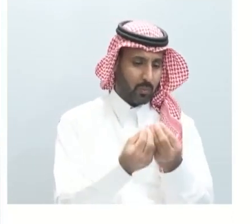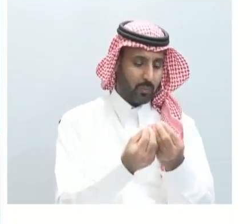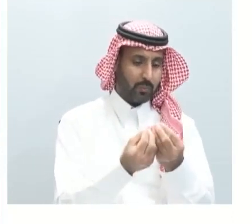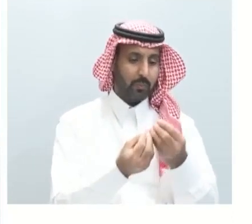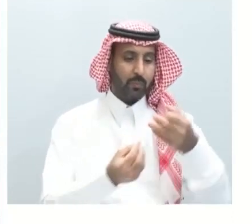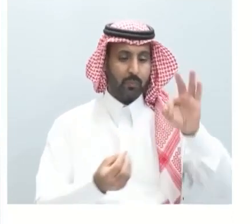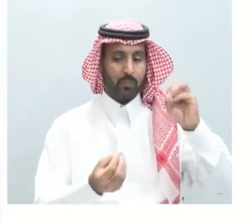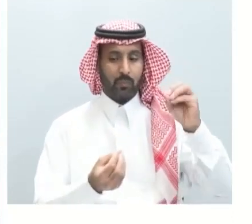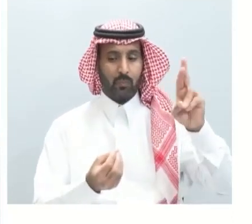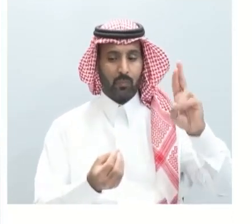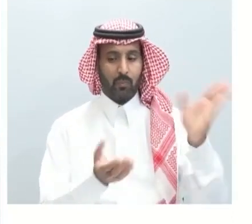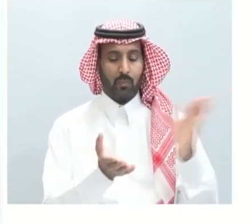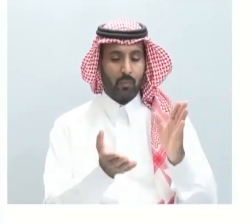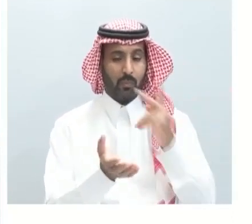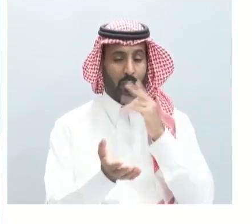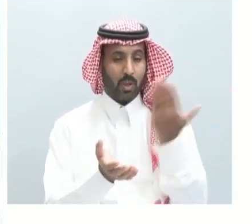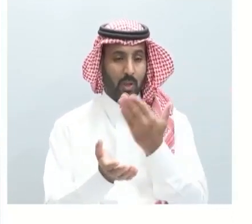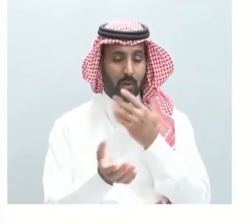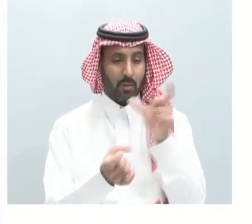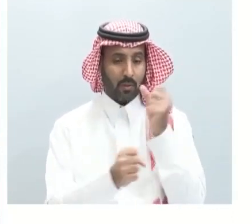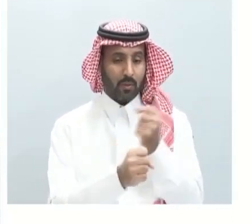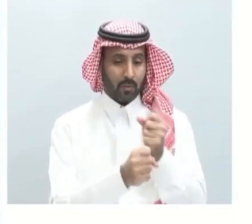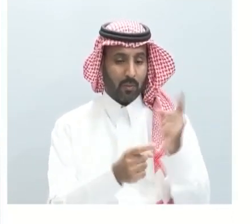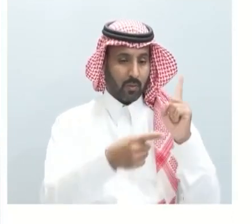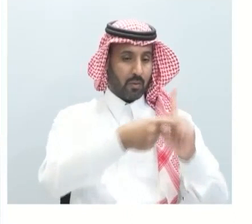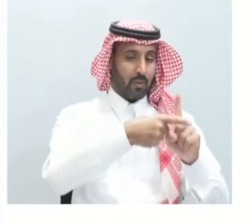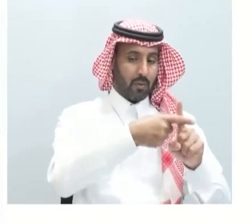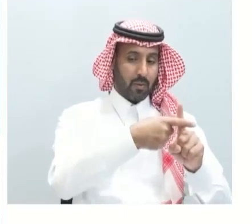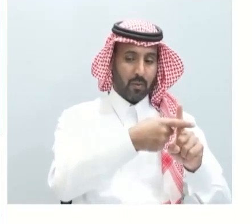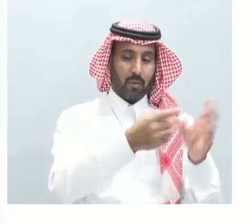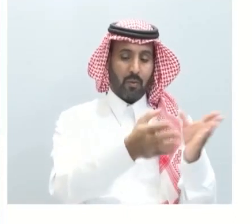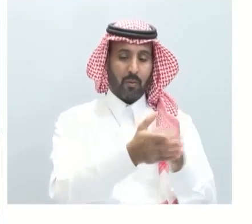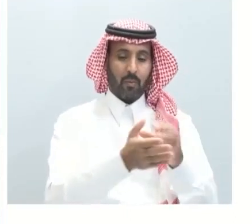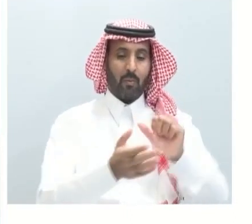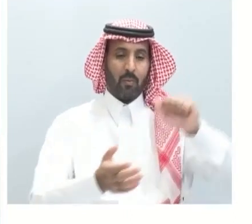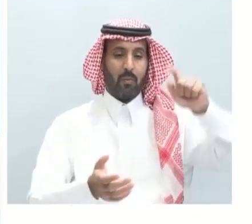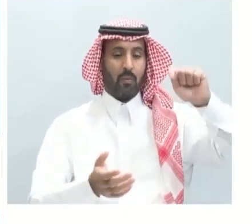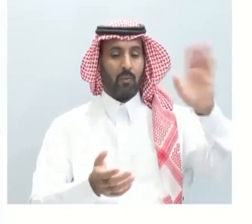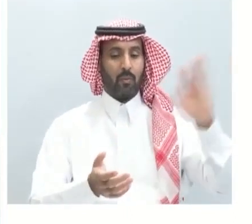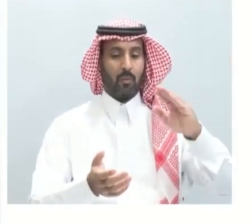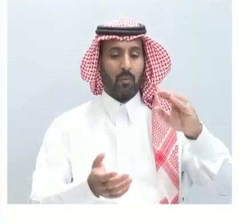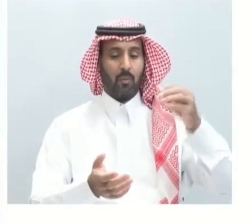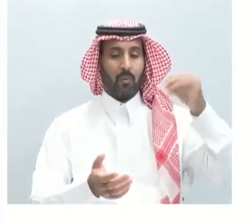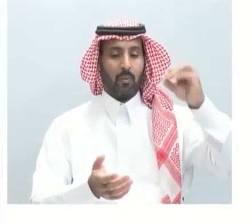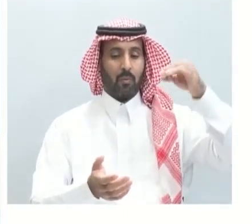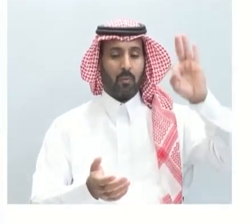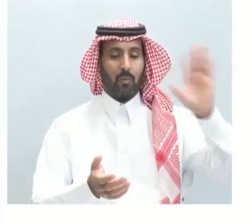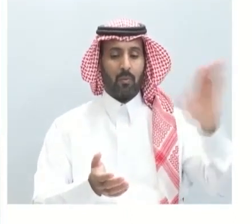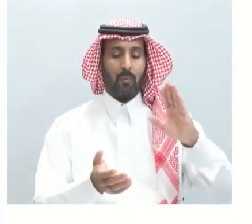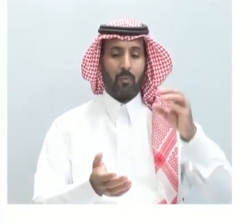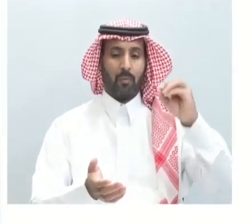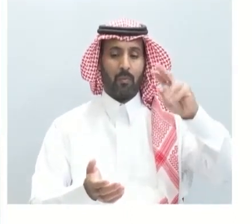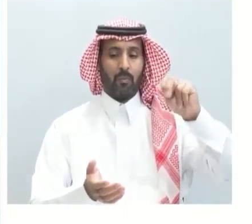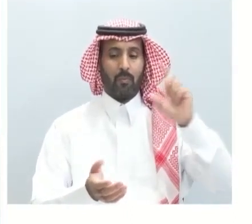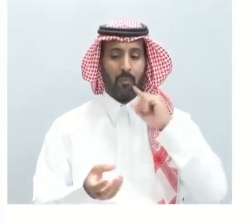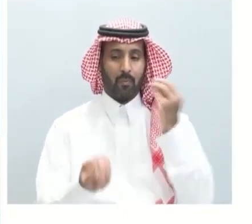prepositions in English study the following verbs plus prepositions so now we'll be learning which prepositions come uh